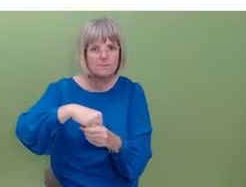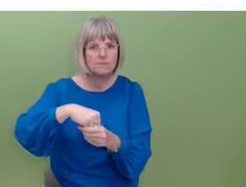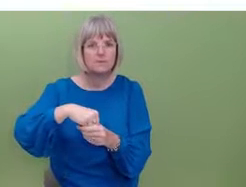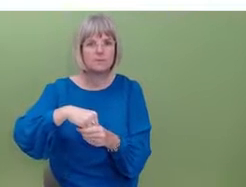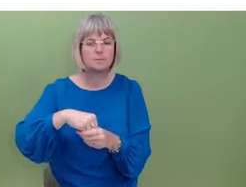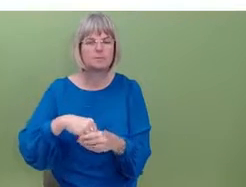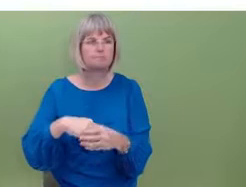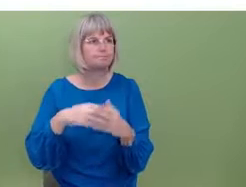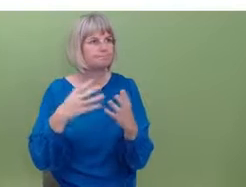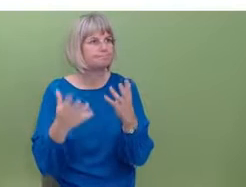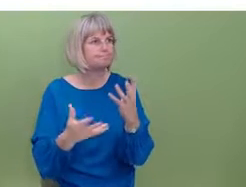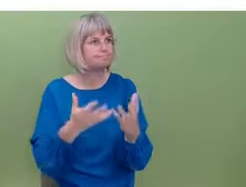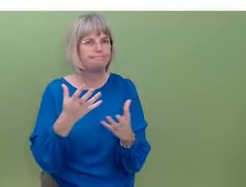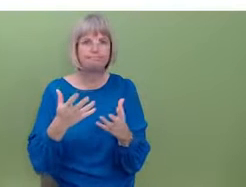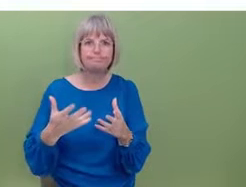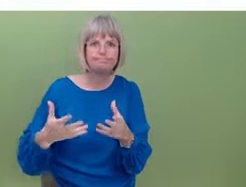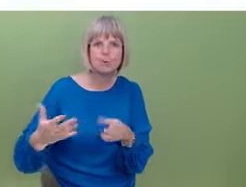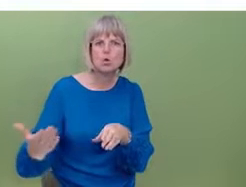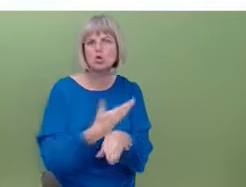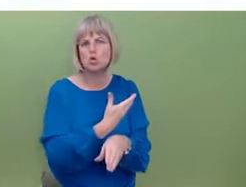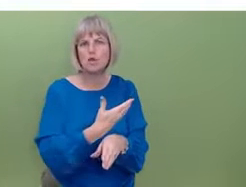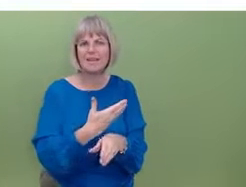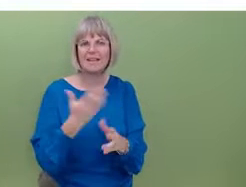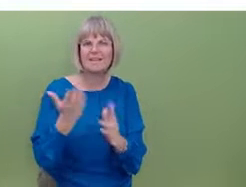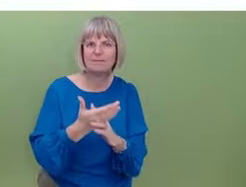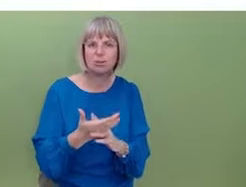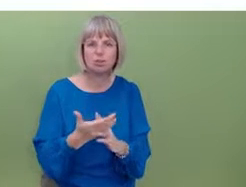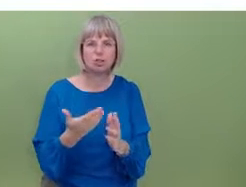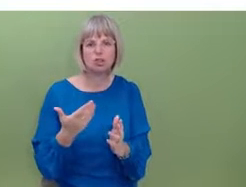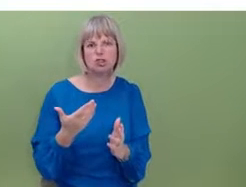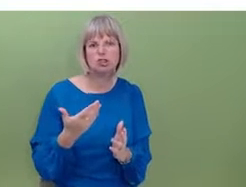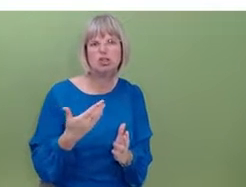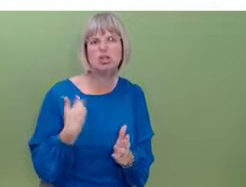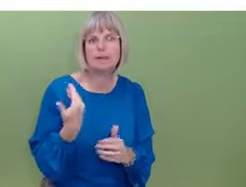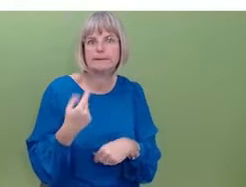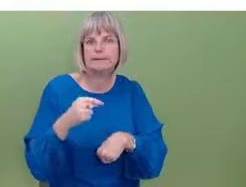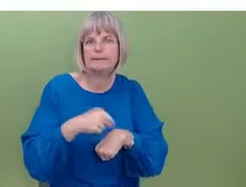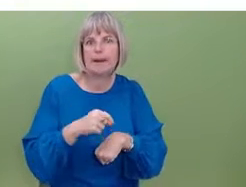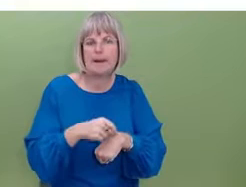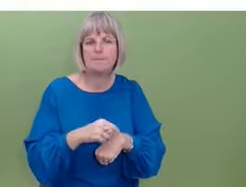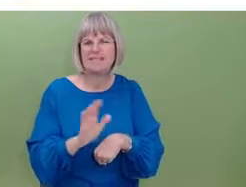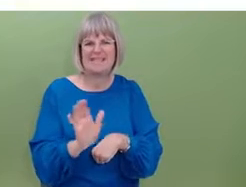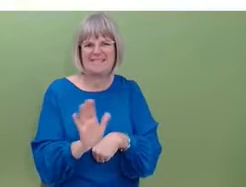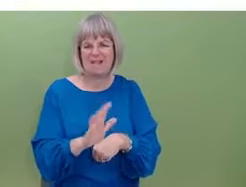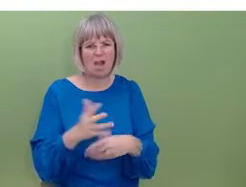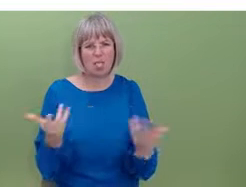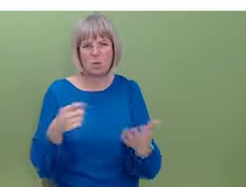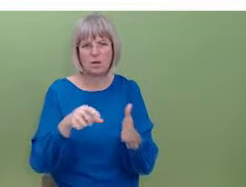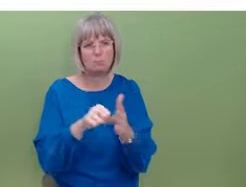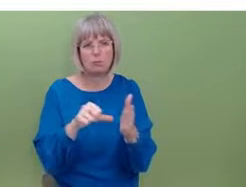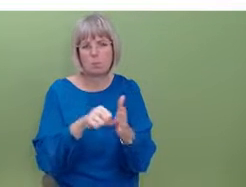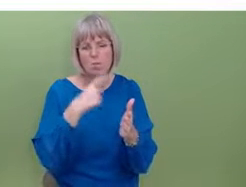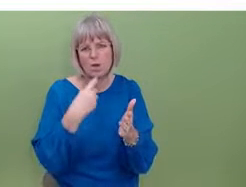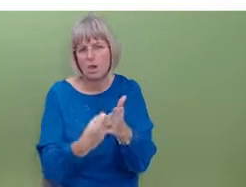involve early intervention, just-in-time interventions when problems emerge, look at early